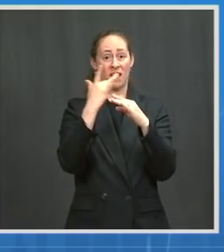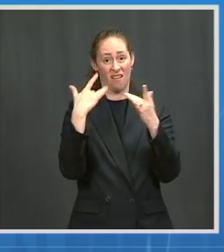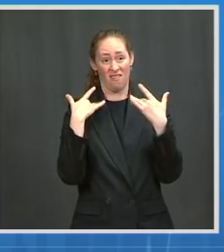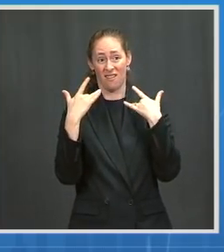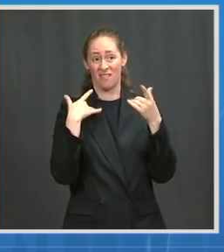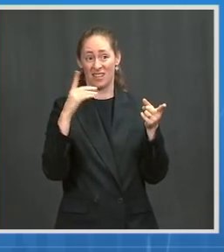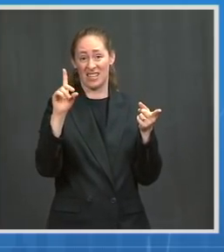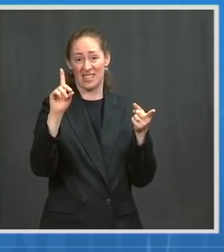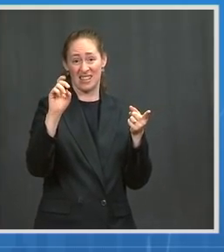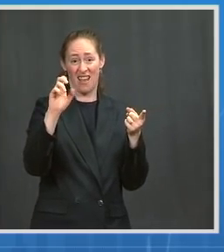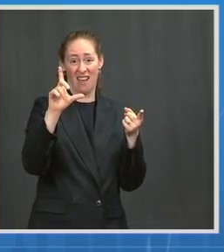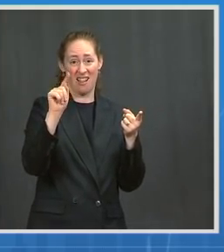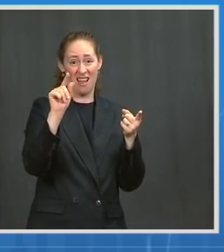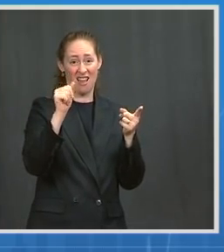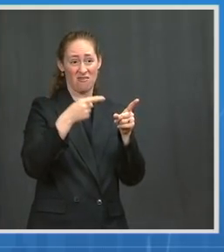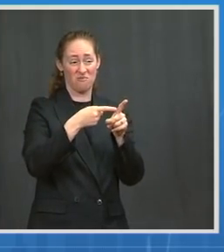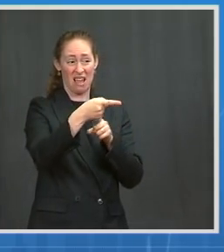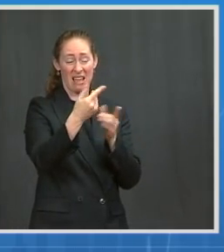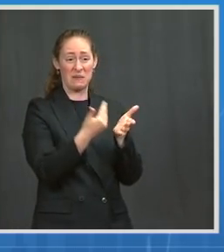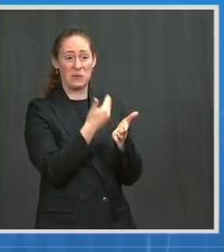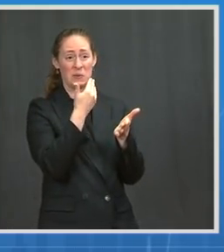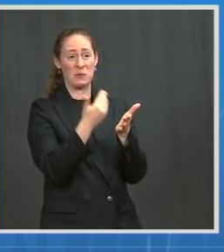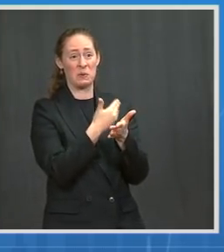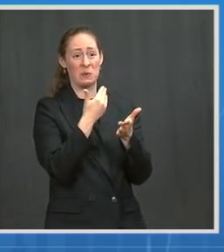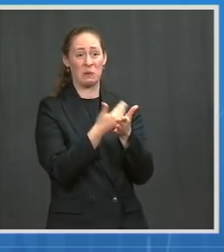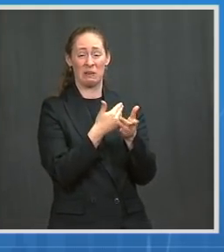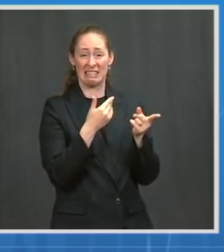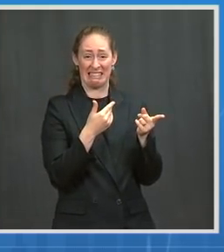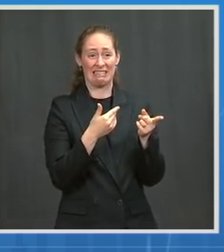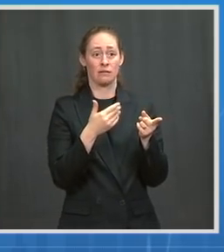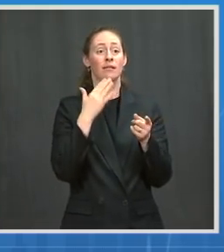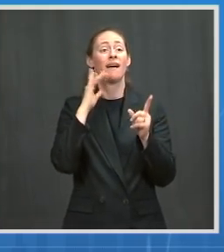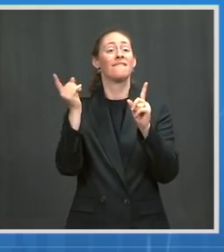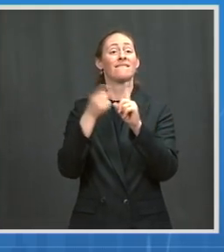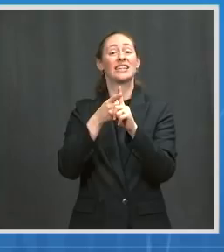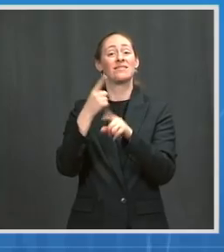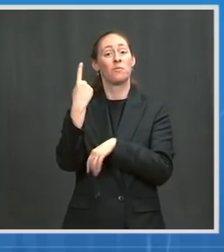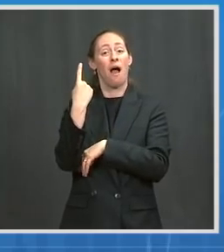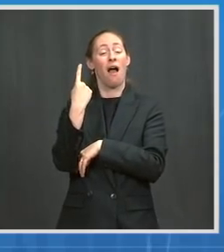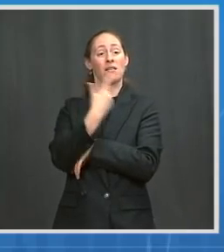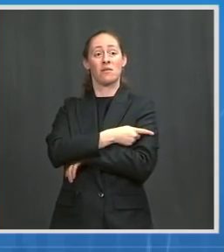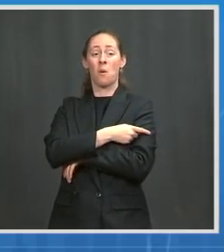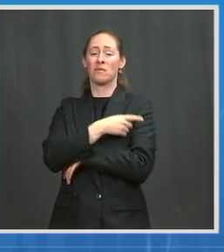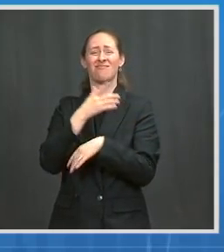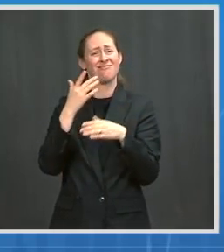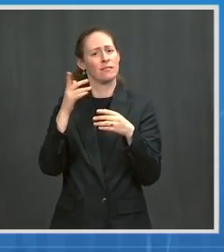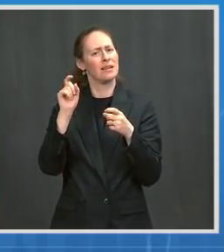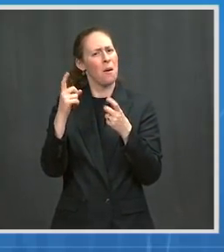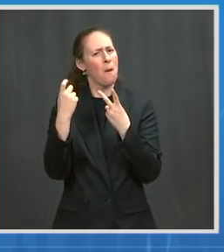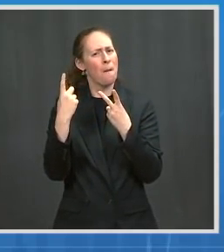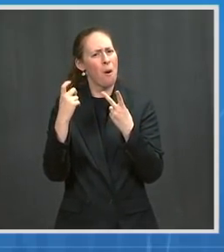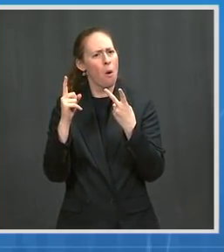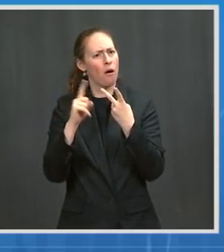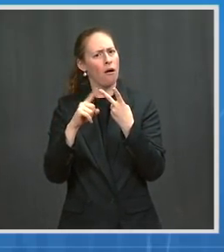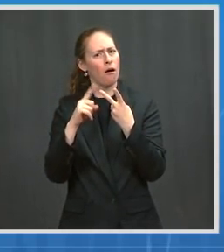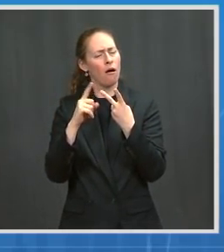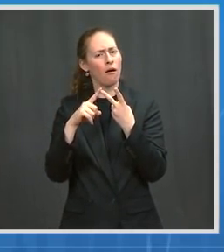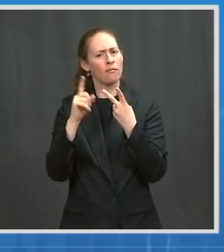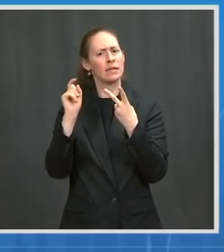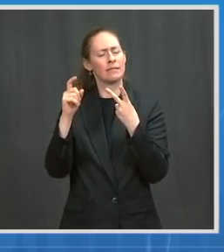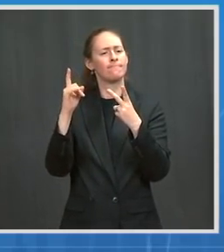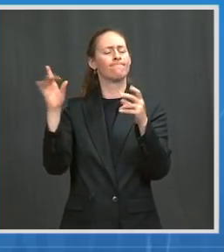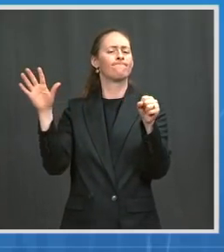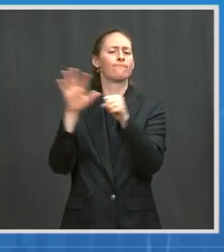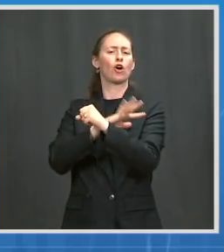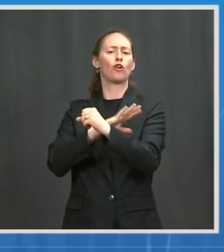not only get the first dose, but for those who only have one dose and they're on a two-dose regimen, to complete their vaccination as soon as